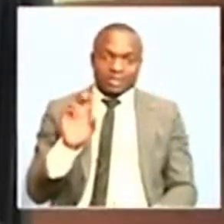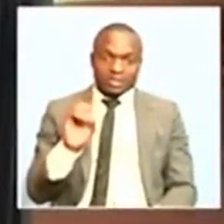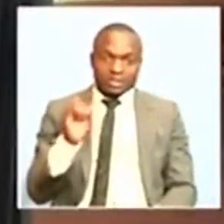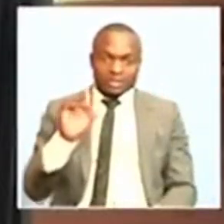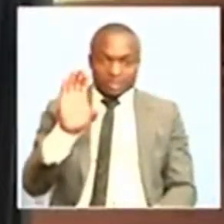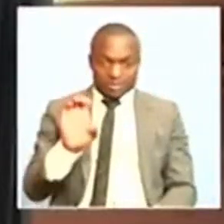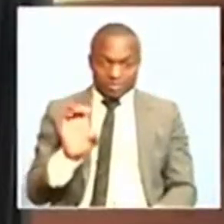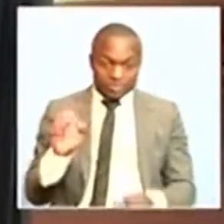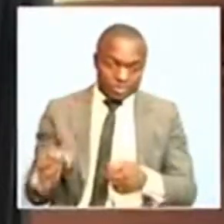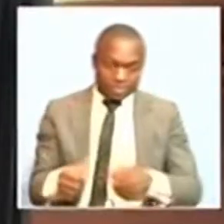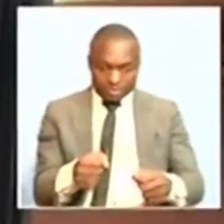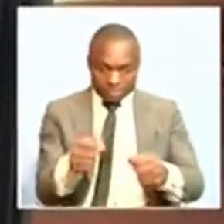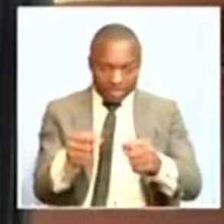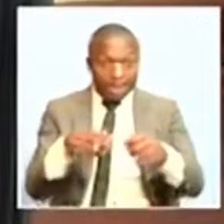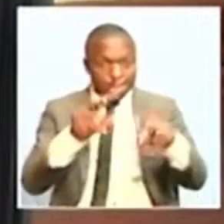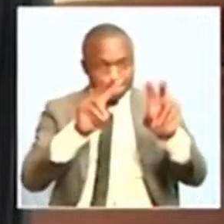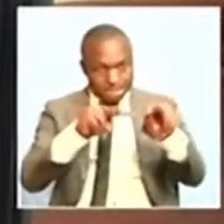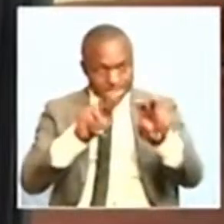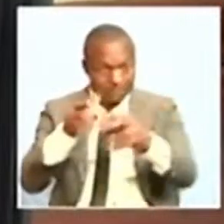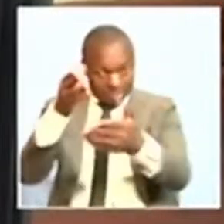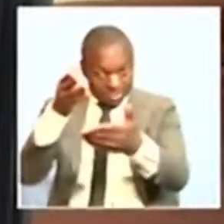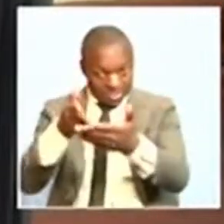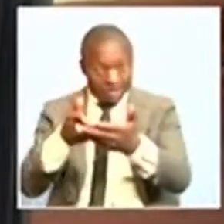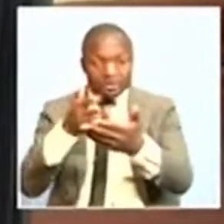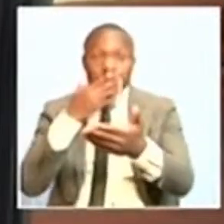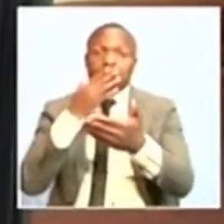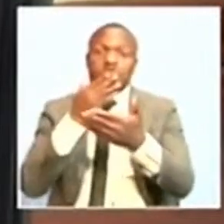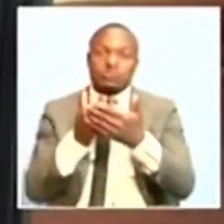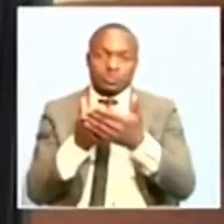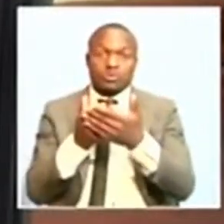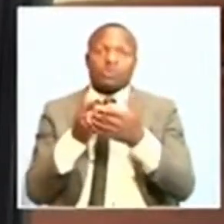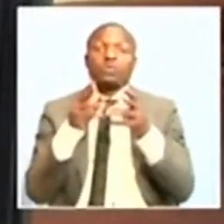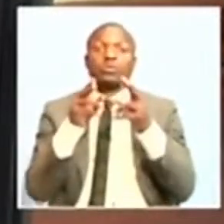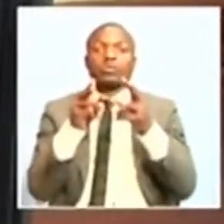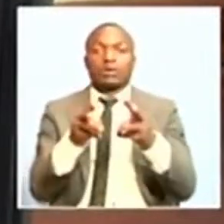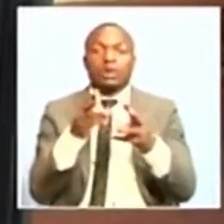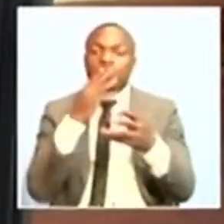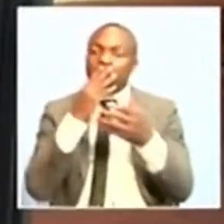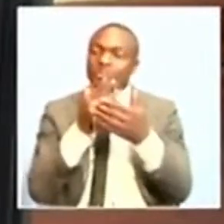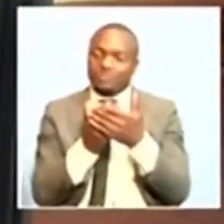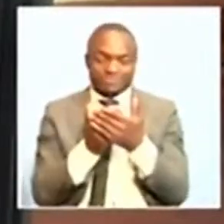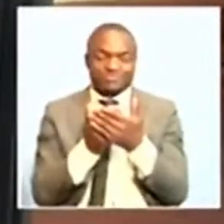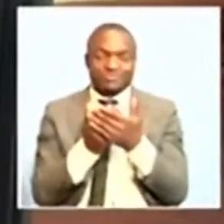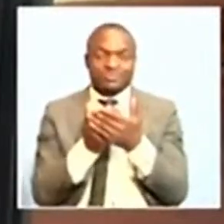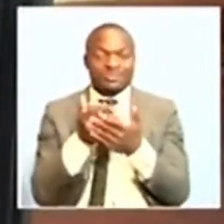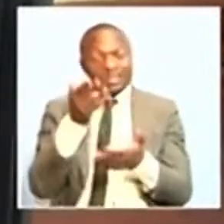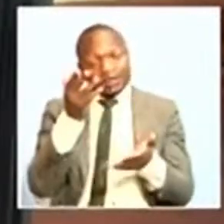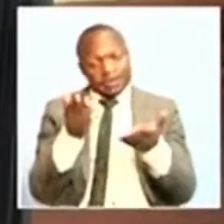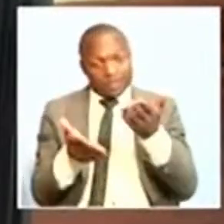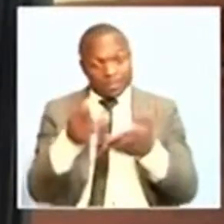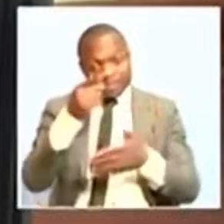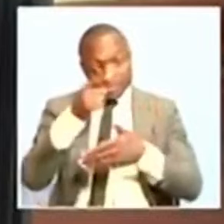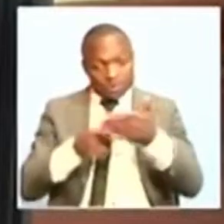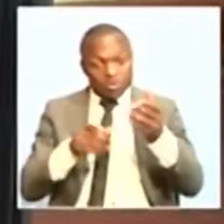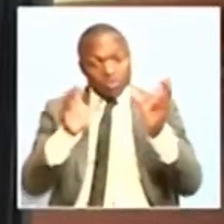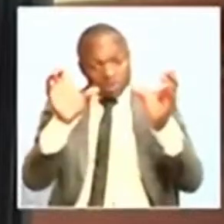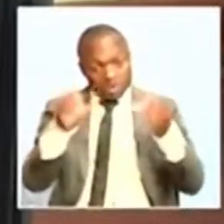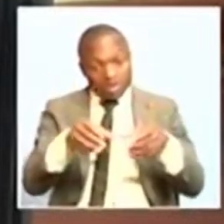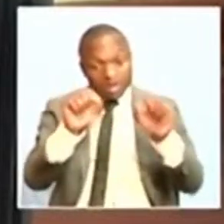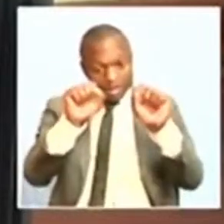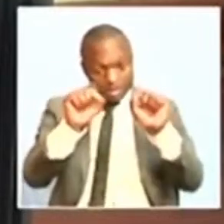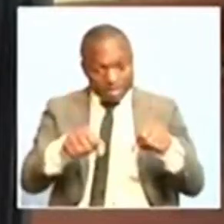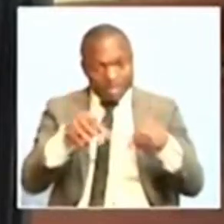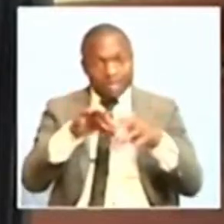Our observation is that while this is a very good measure, it's a commendable one, maybe what the committee may wish to find